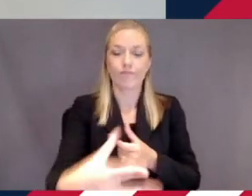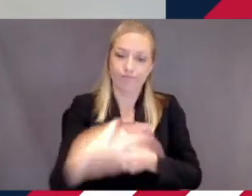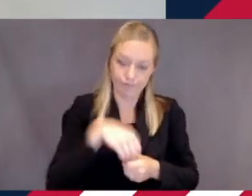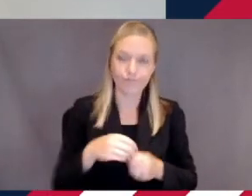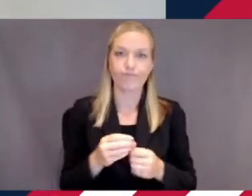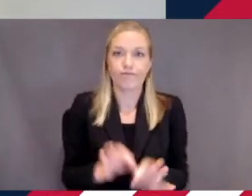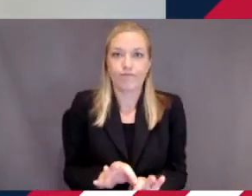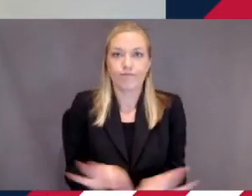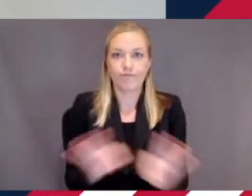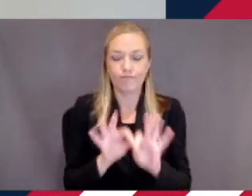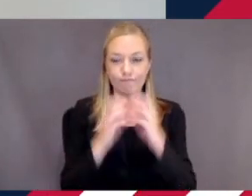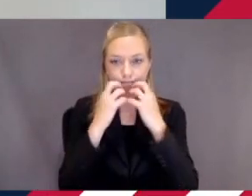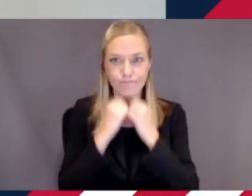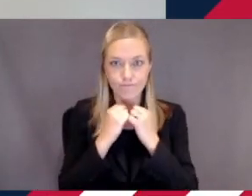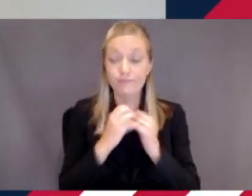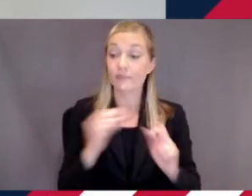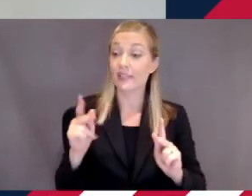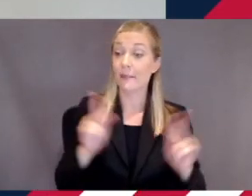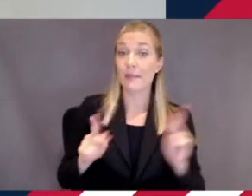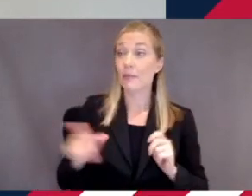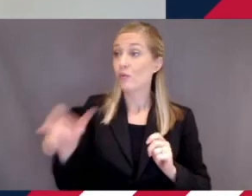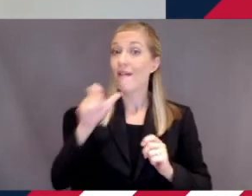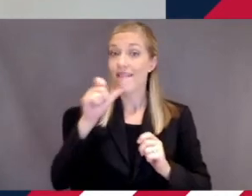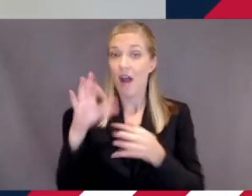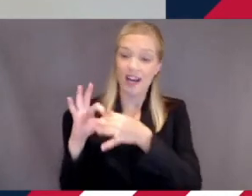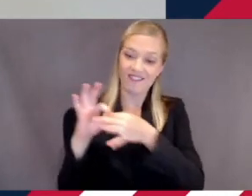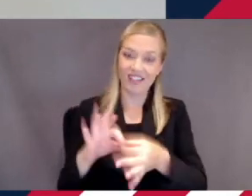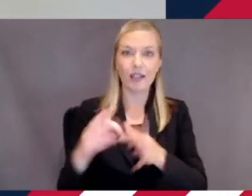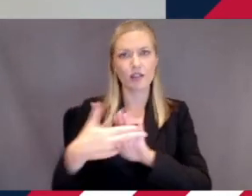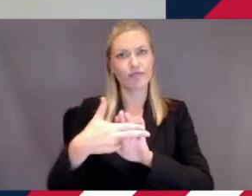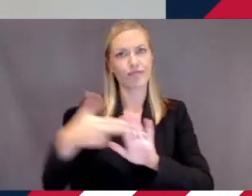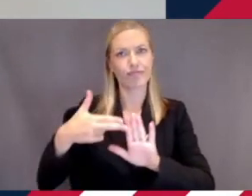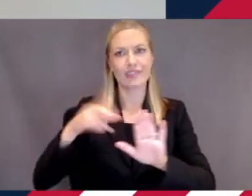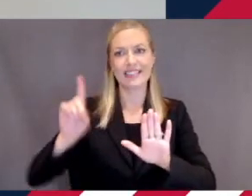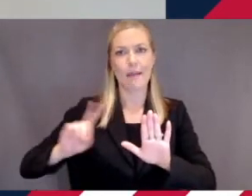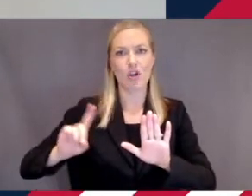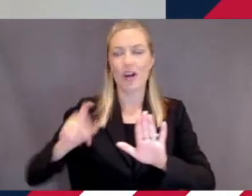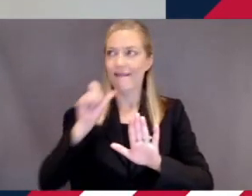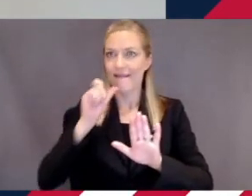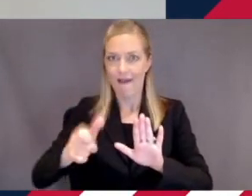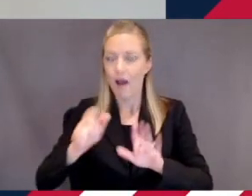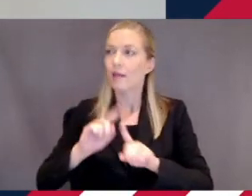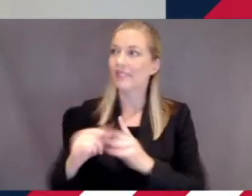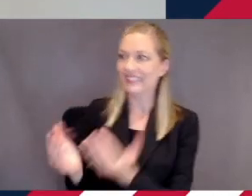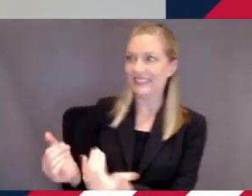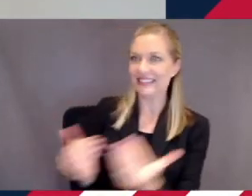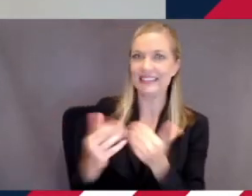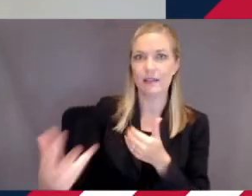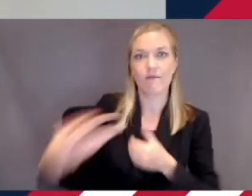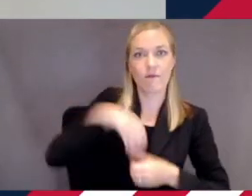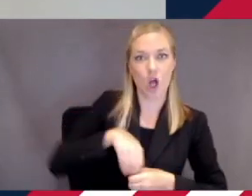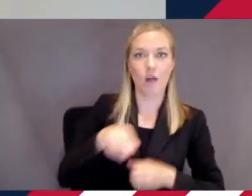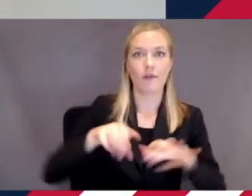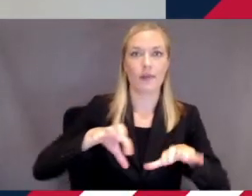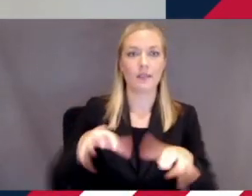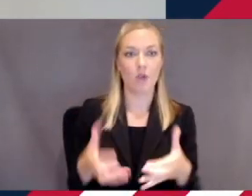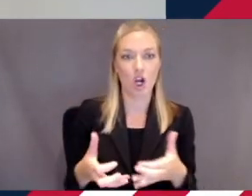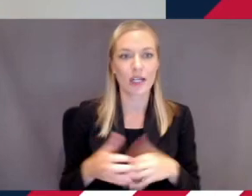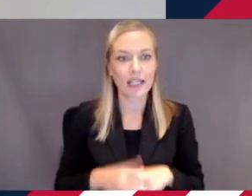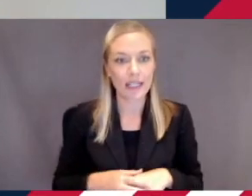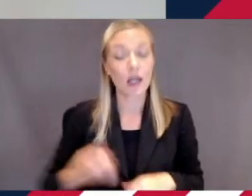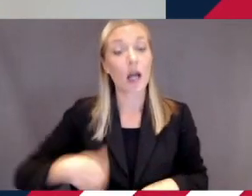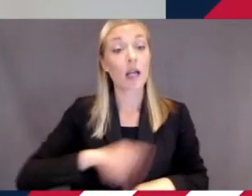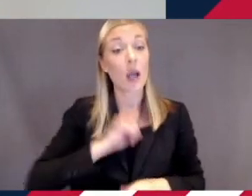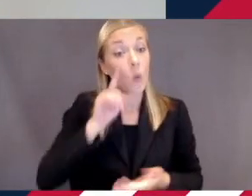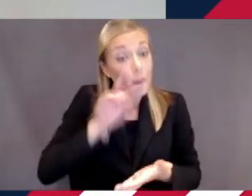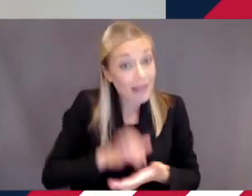party. We believe that the countless hours of work done by the Unity and Reform Commission following the 2016 presidential